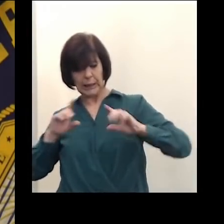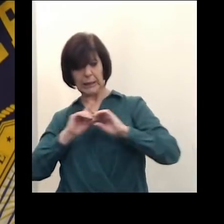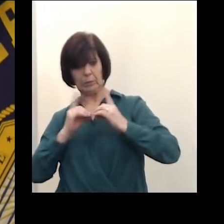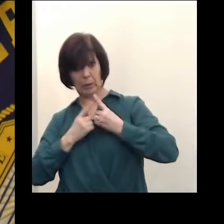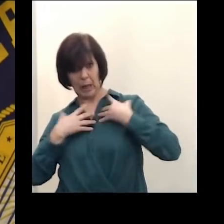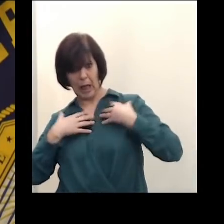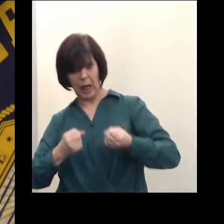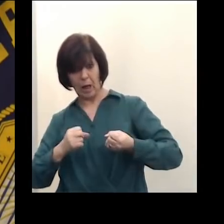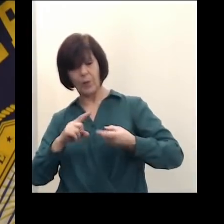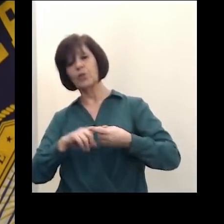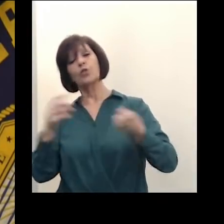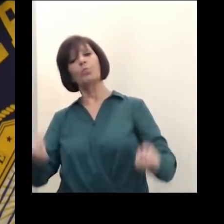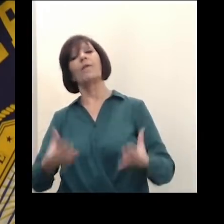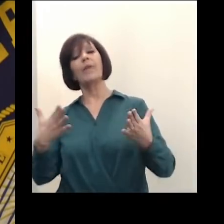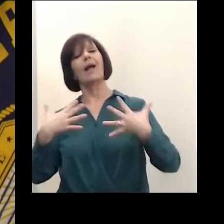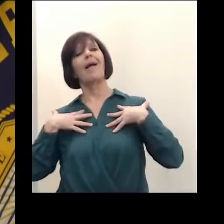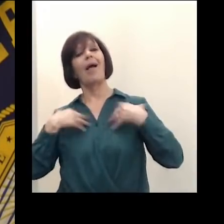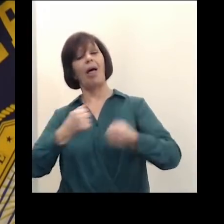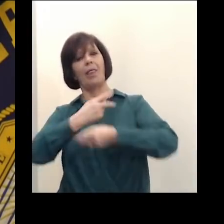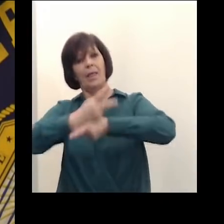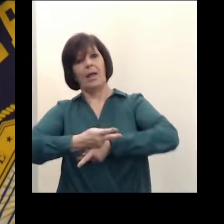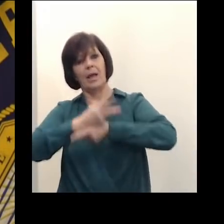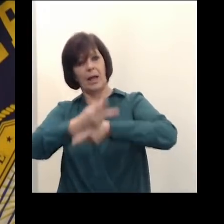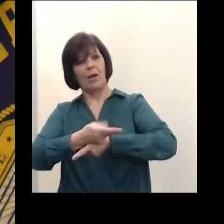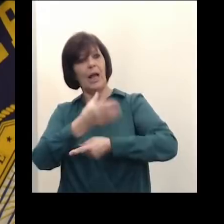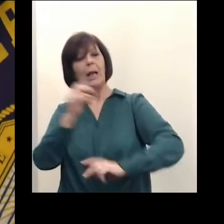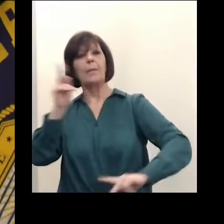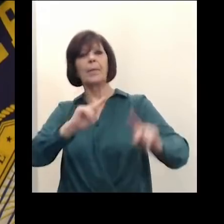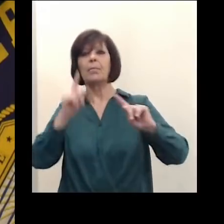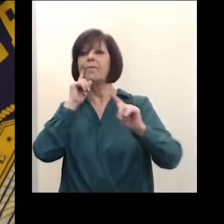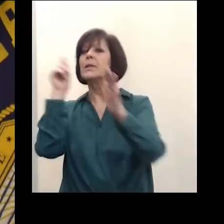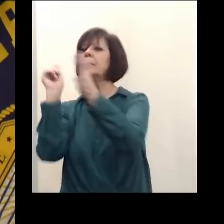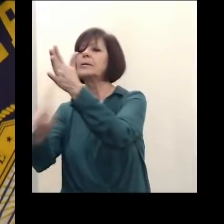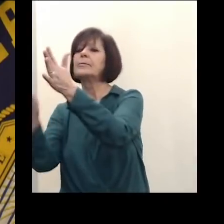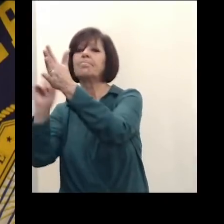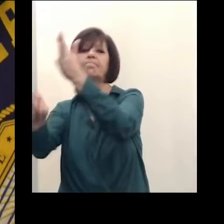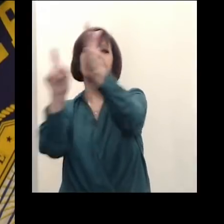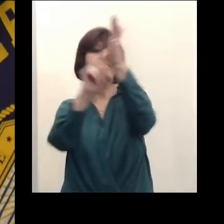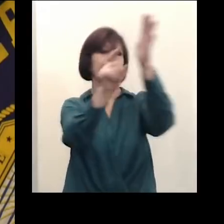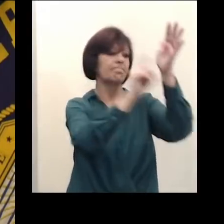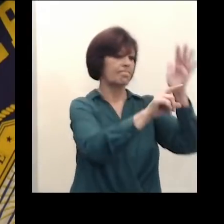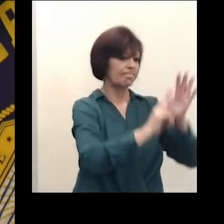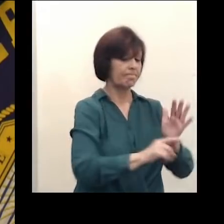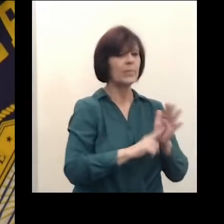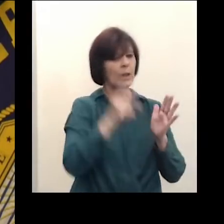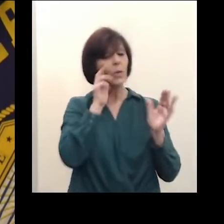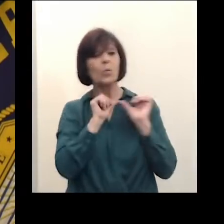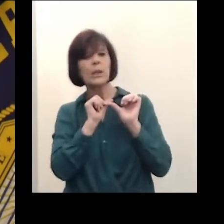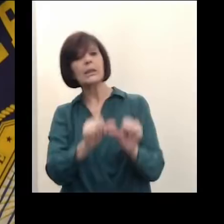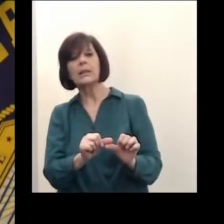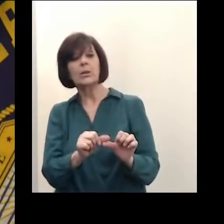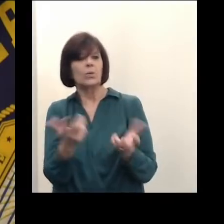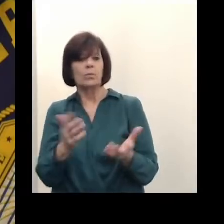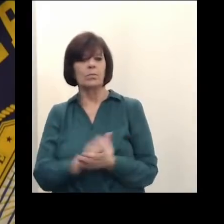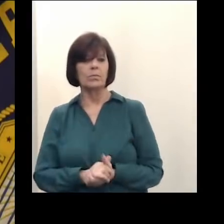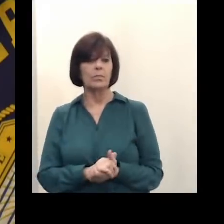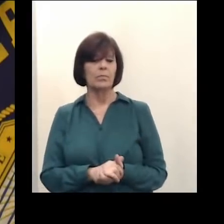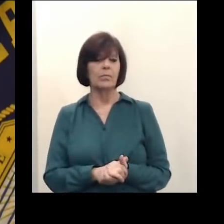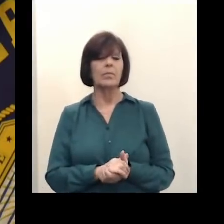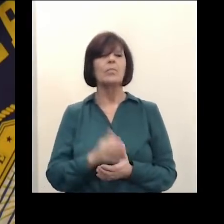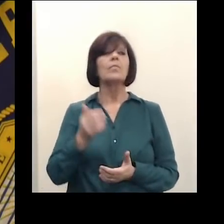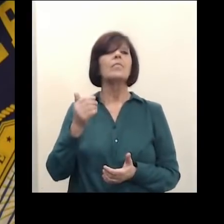coverage and sanitarians that do inspections of restaurants and bars, so we are going to continue to do that. I would